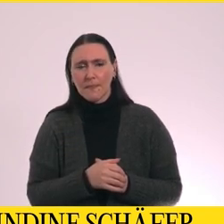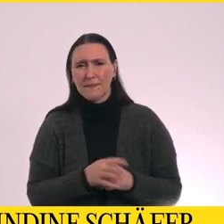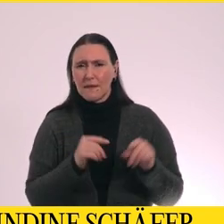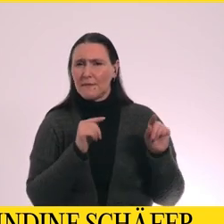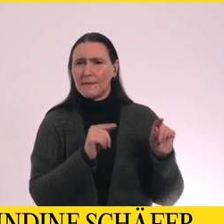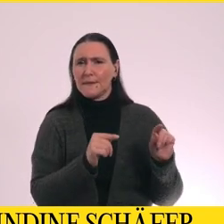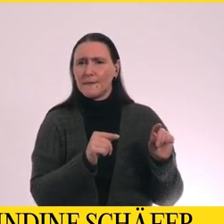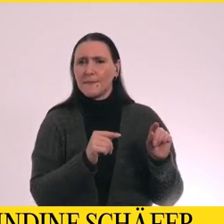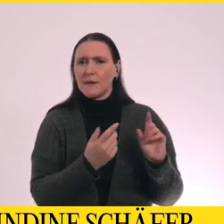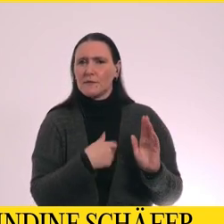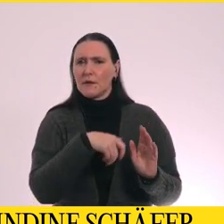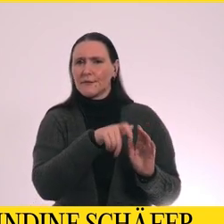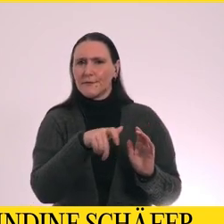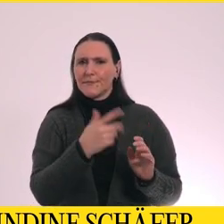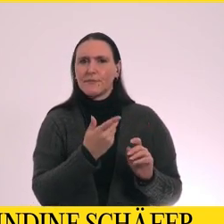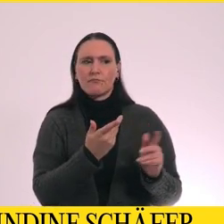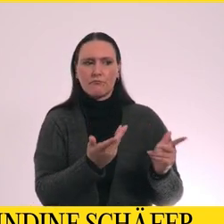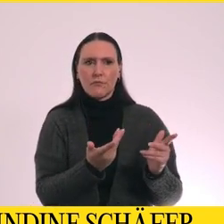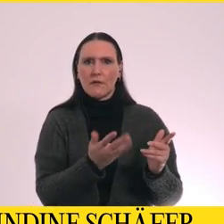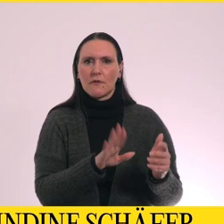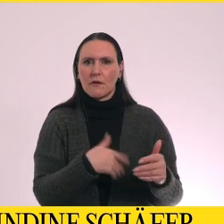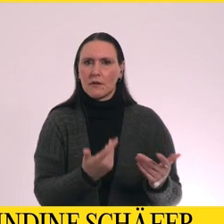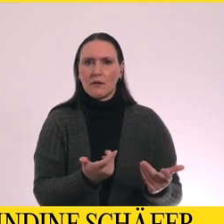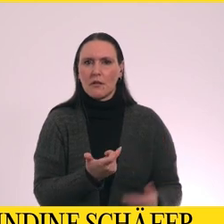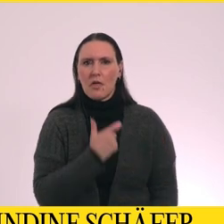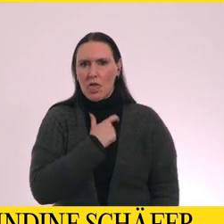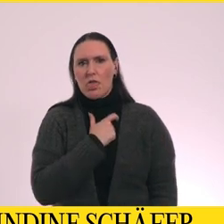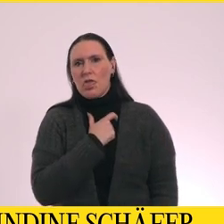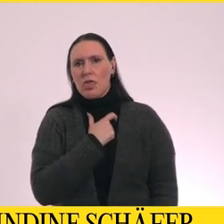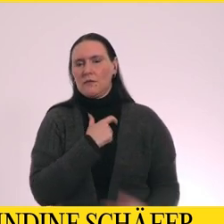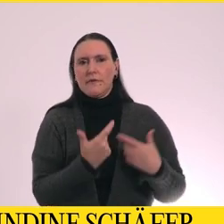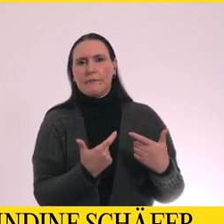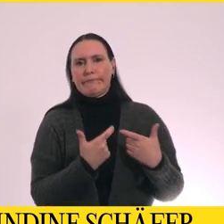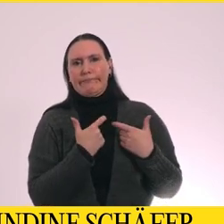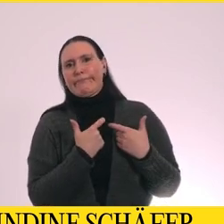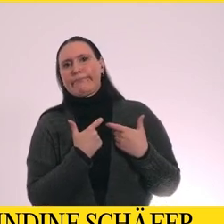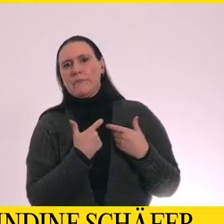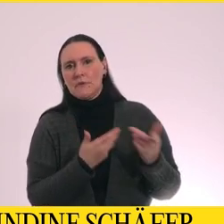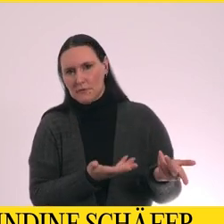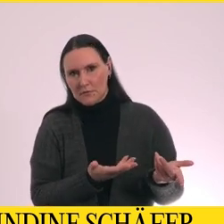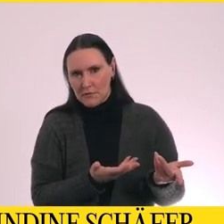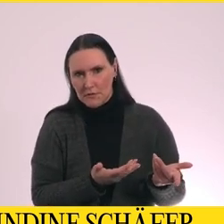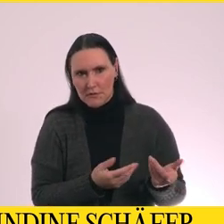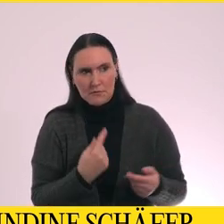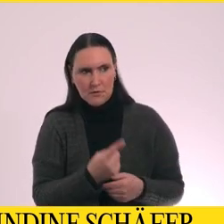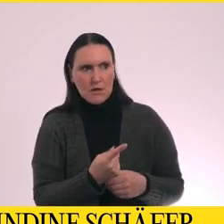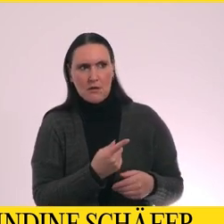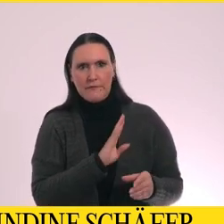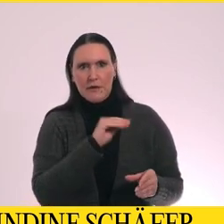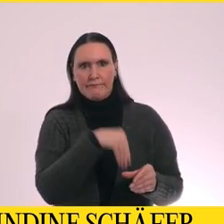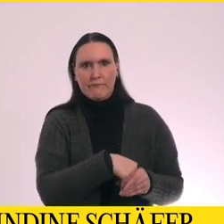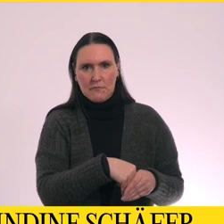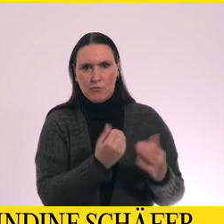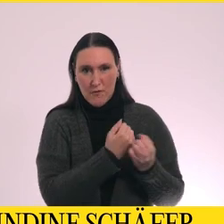into a gray area, so not to be detained and nor free, so without